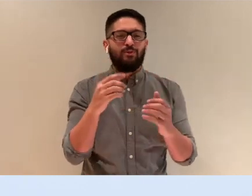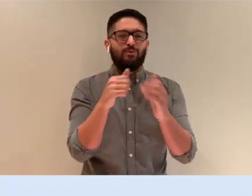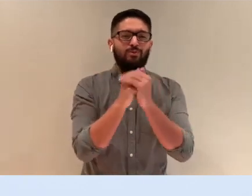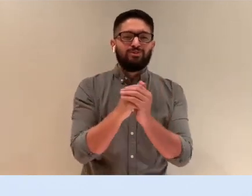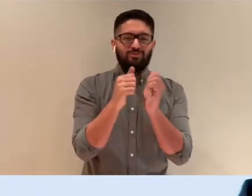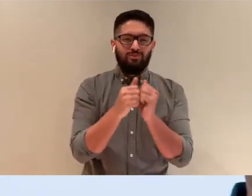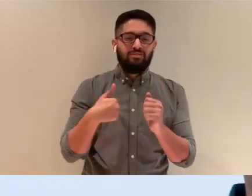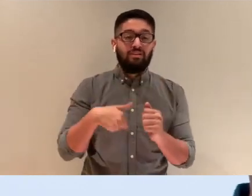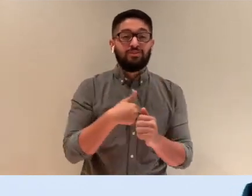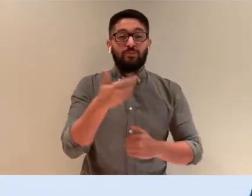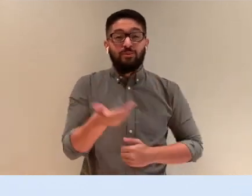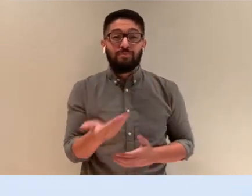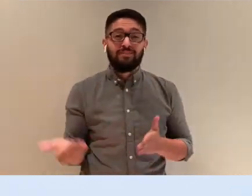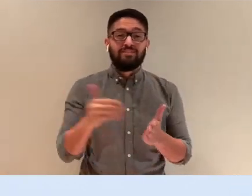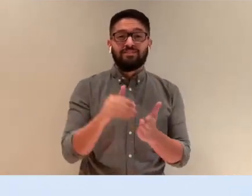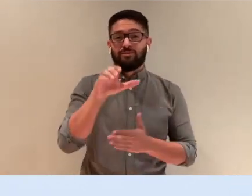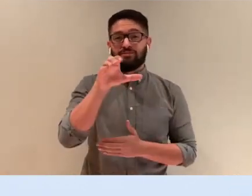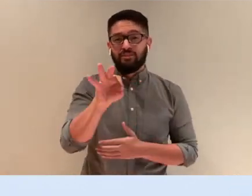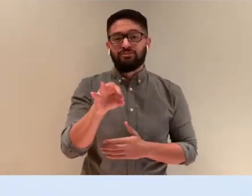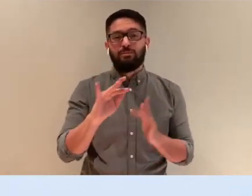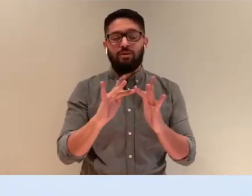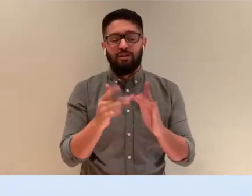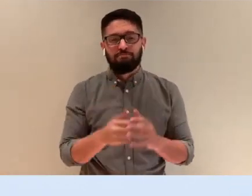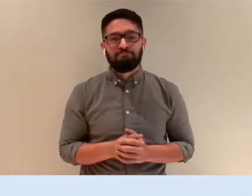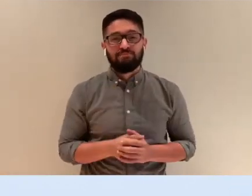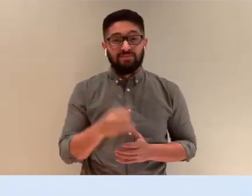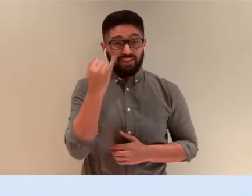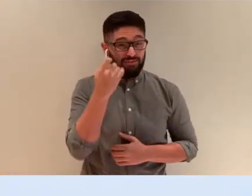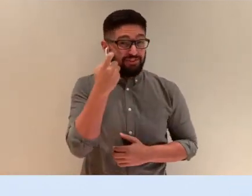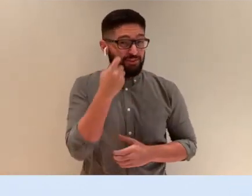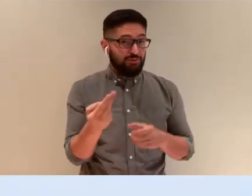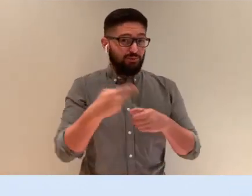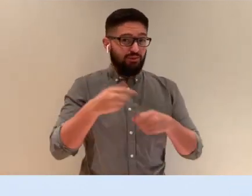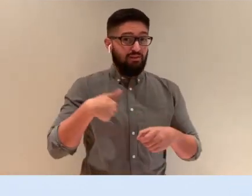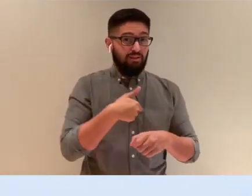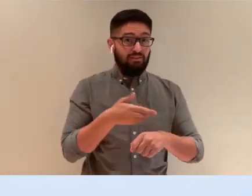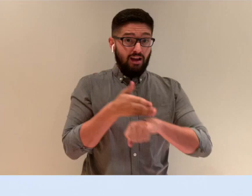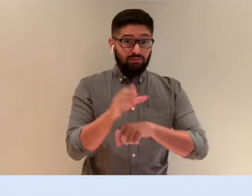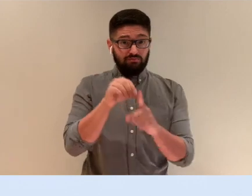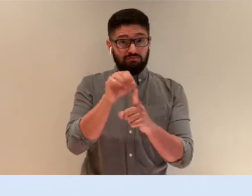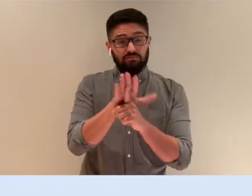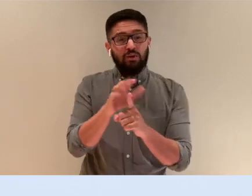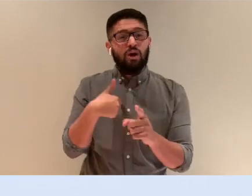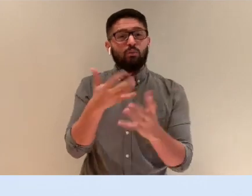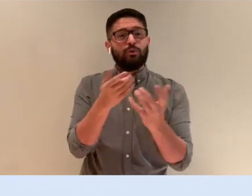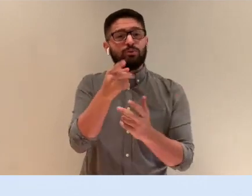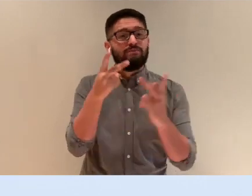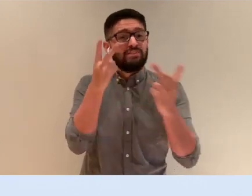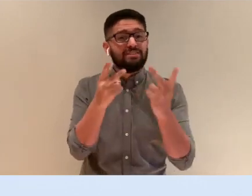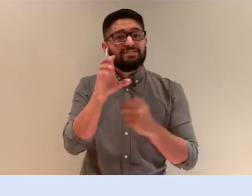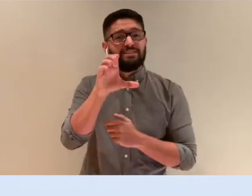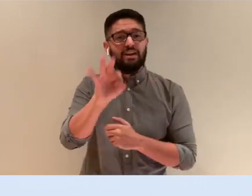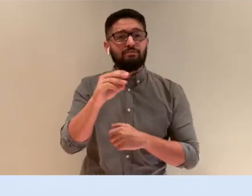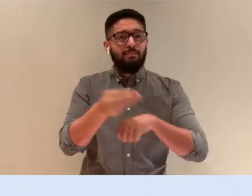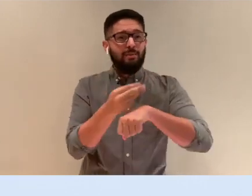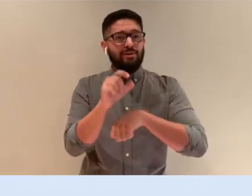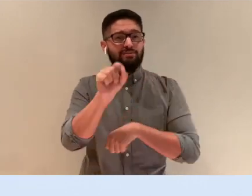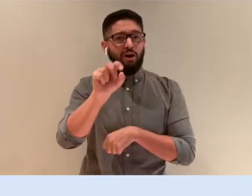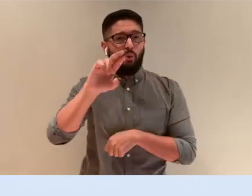Hey, thank you so much for worshiping alongside of us, and welcome once again to Christ Fellowship Online. If you're just joining us after the broadcast, I want you to